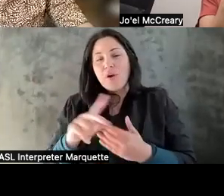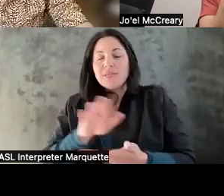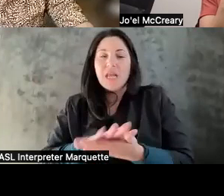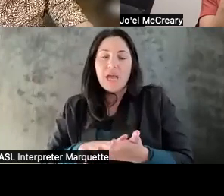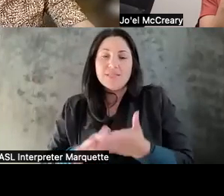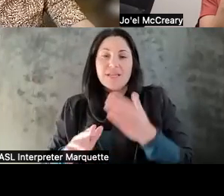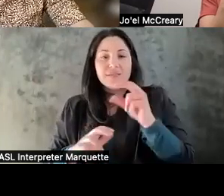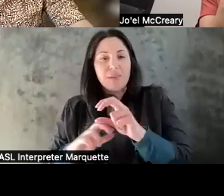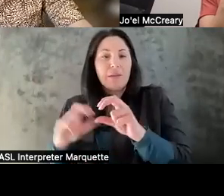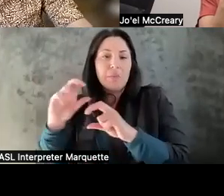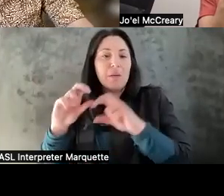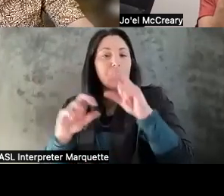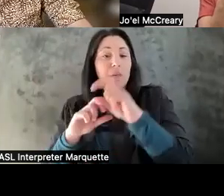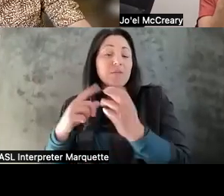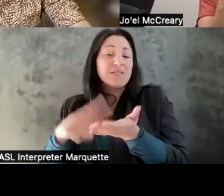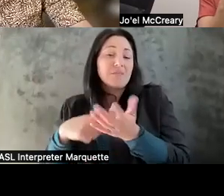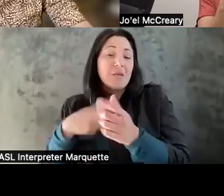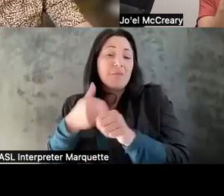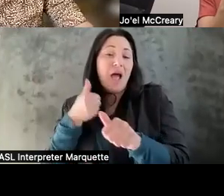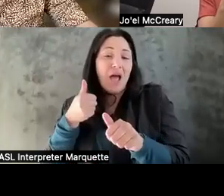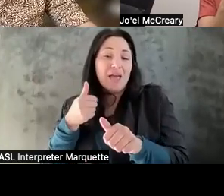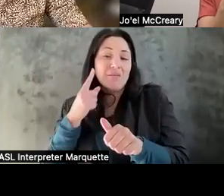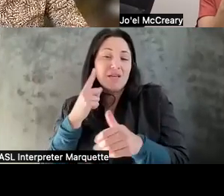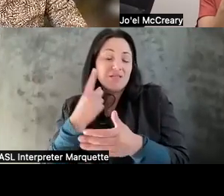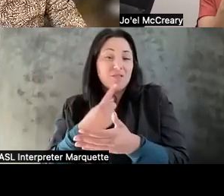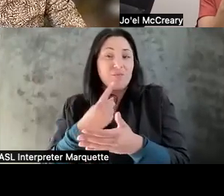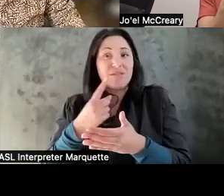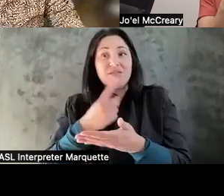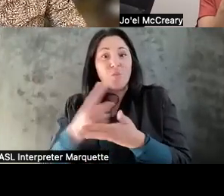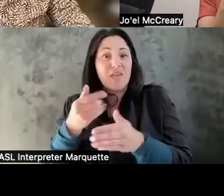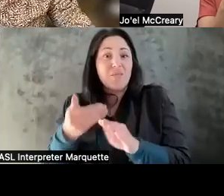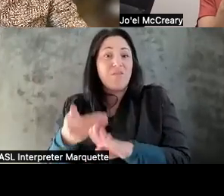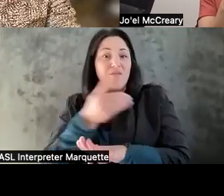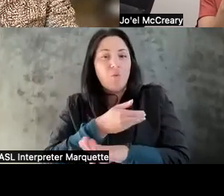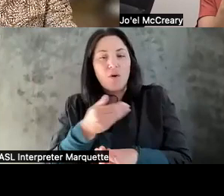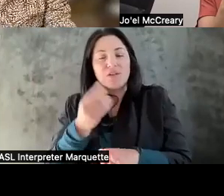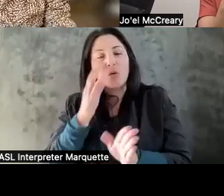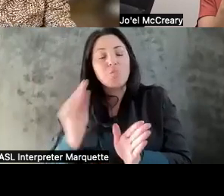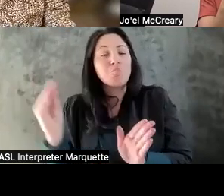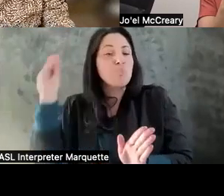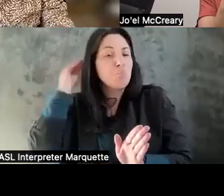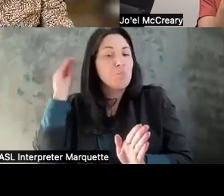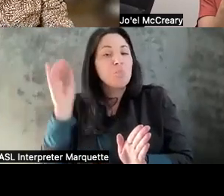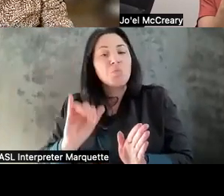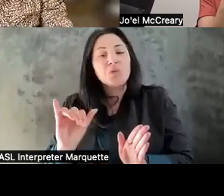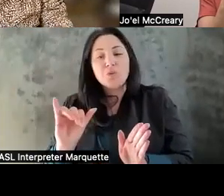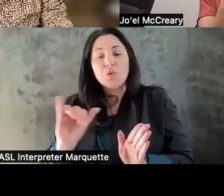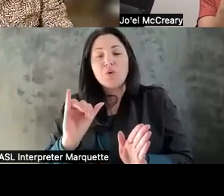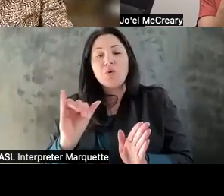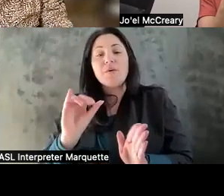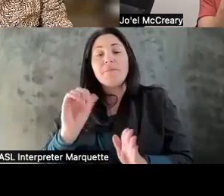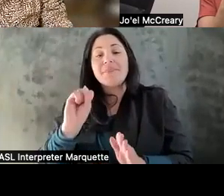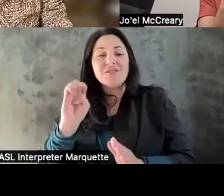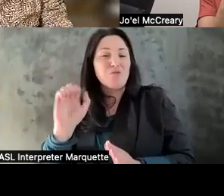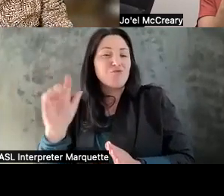lesson. However, there is sometimes a lag because it was a week prior. So just something to keep in mind as well. Social emotional learning